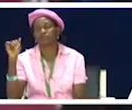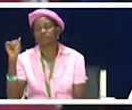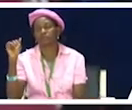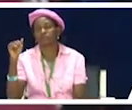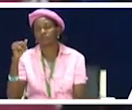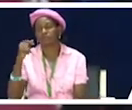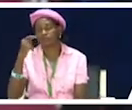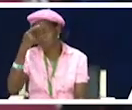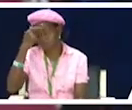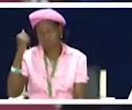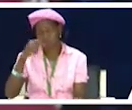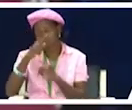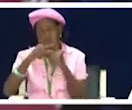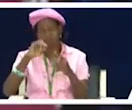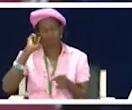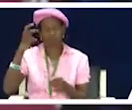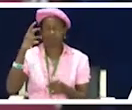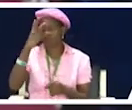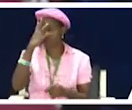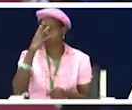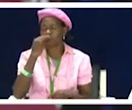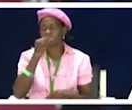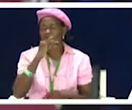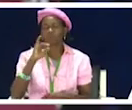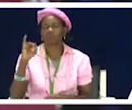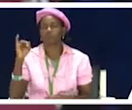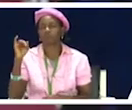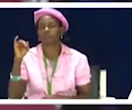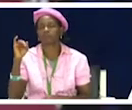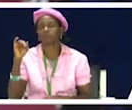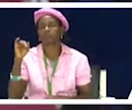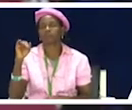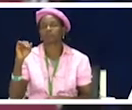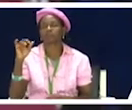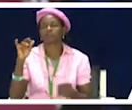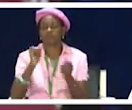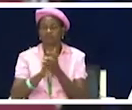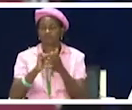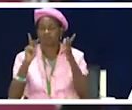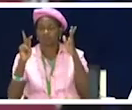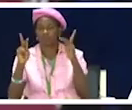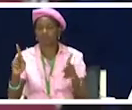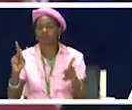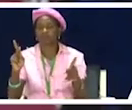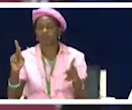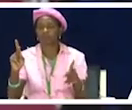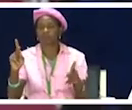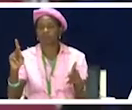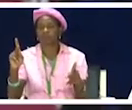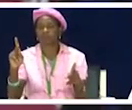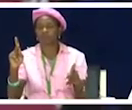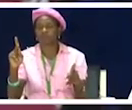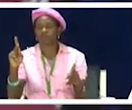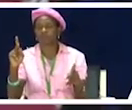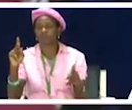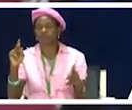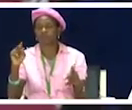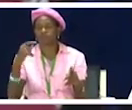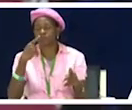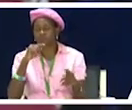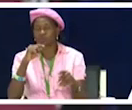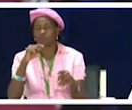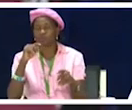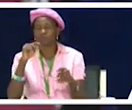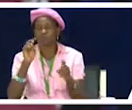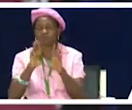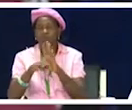Because when he was leaving, the fellow at whose door he stopped